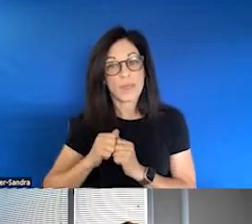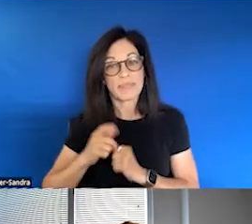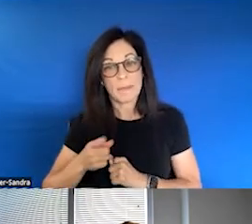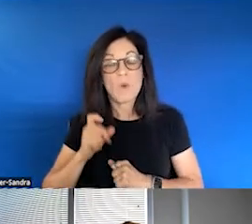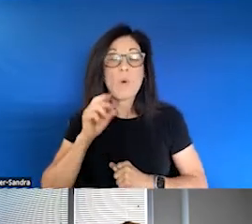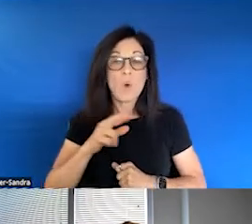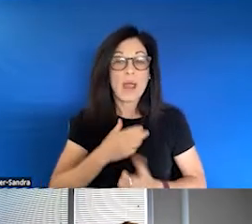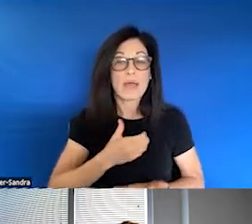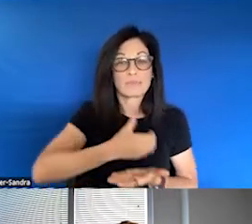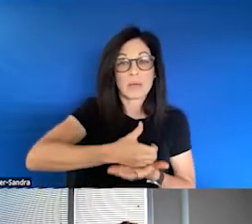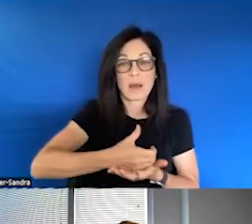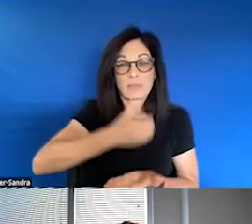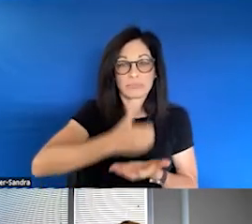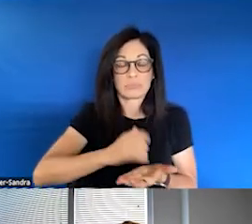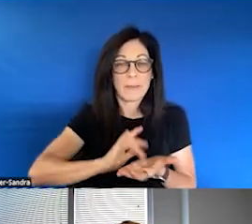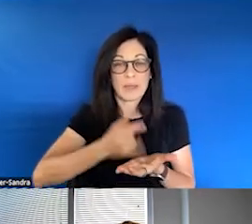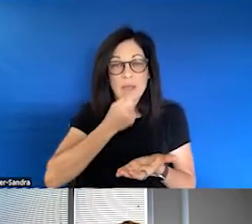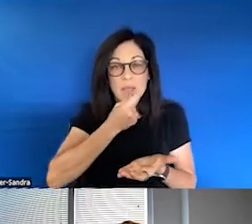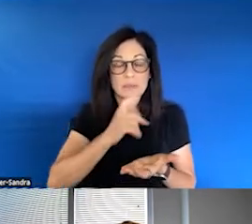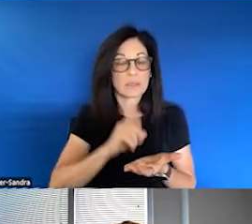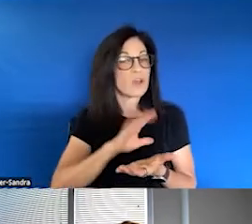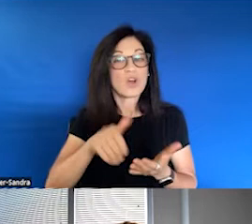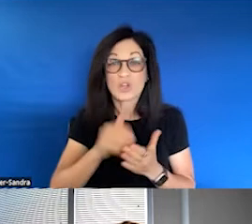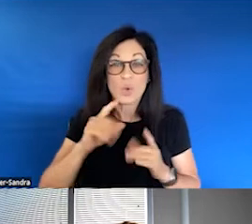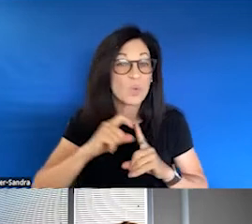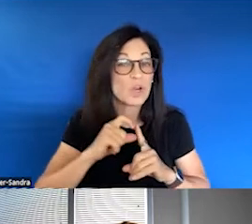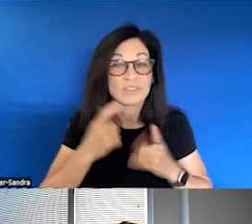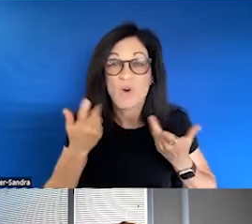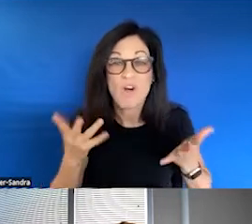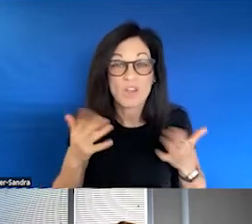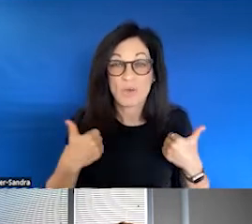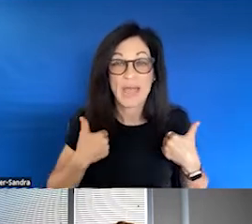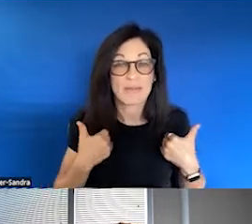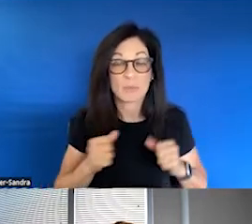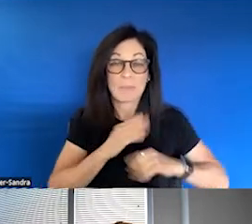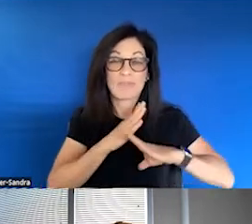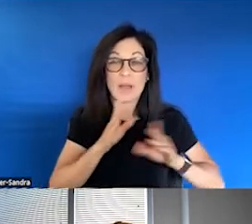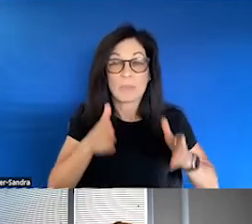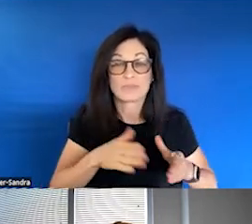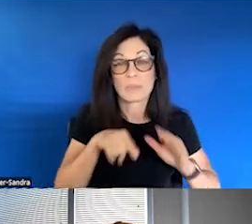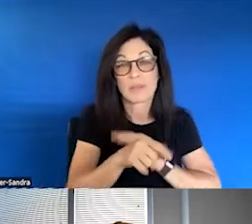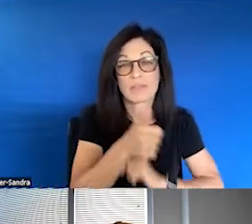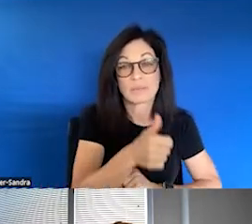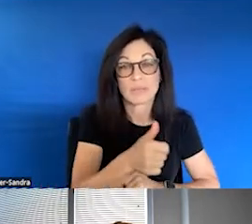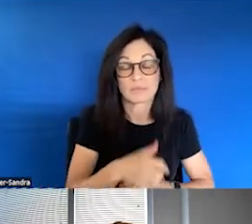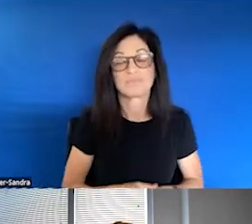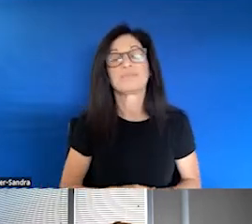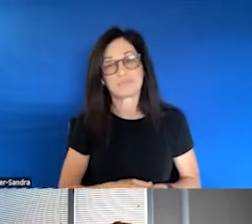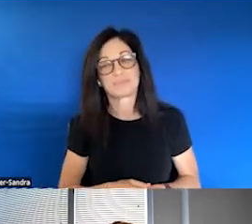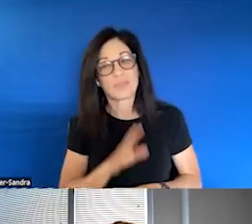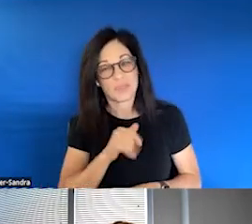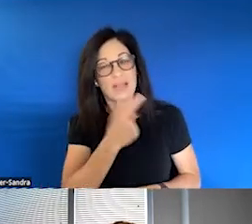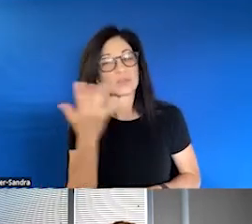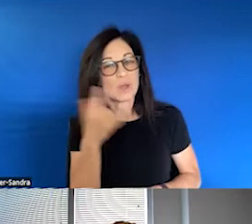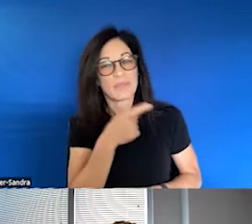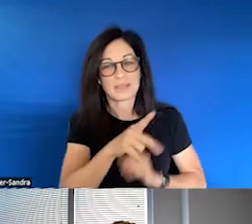your words to help prevent them from killing themselves. So what do? That's what this policy was really intended